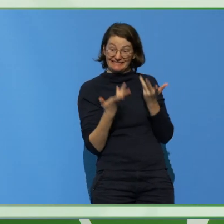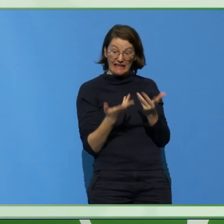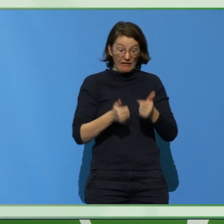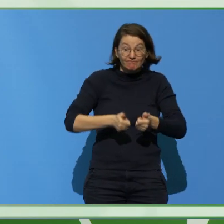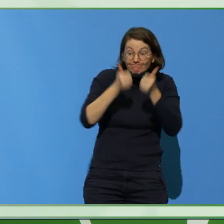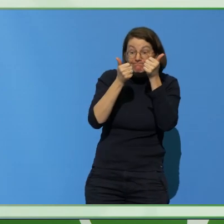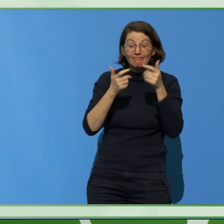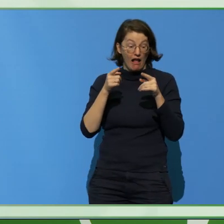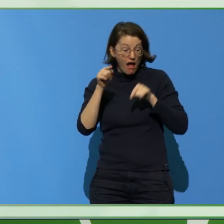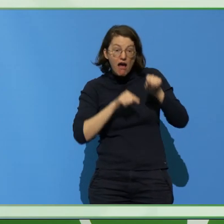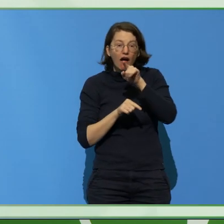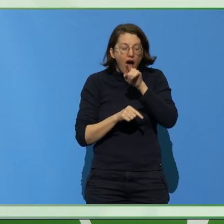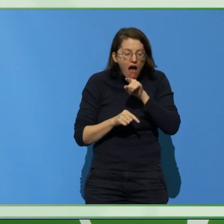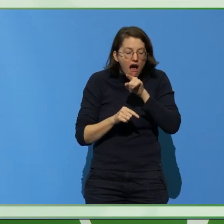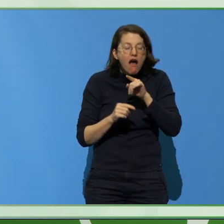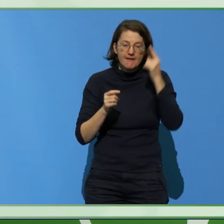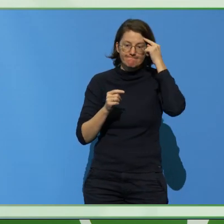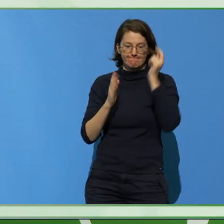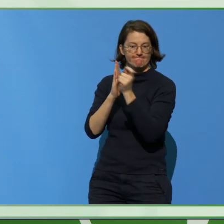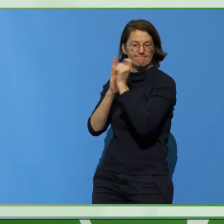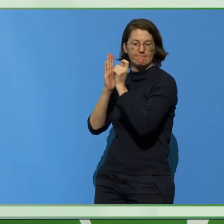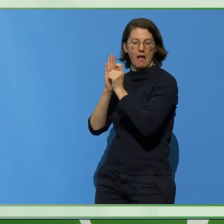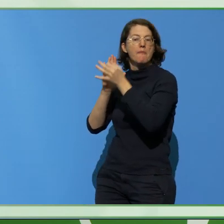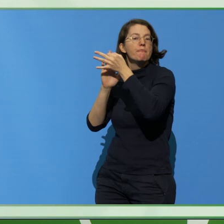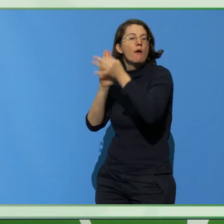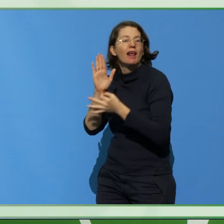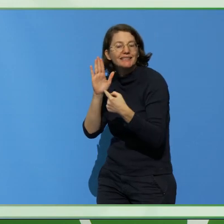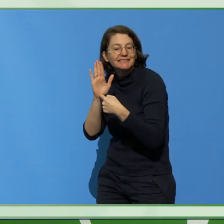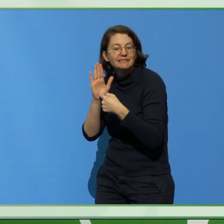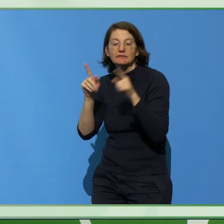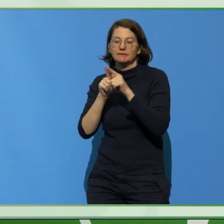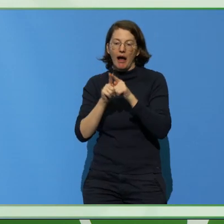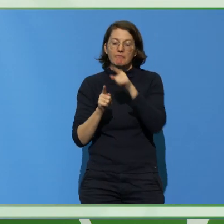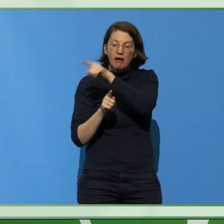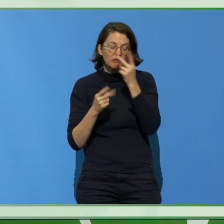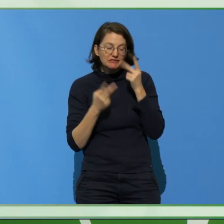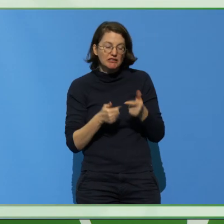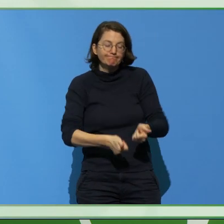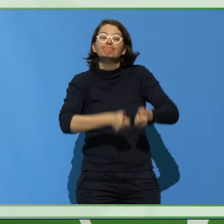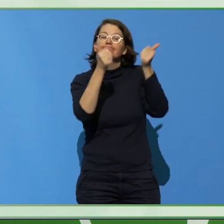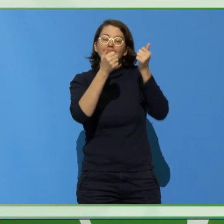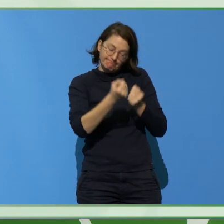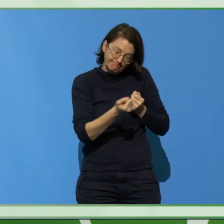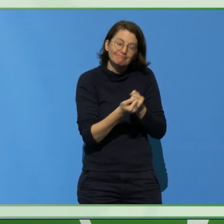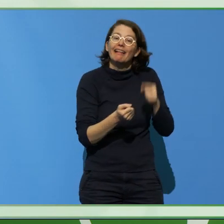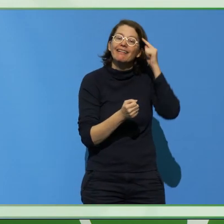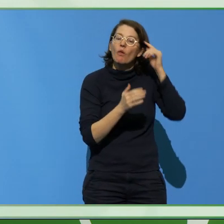see what capital and investment can do to drive disability inclusion forward.